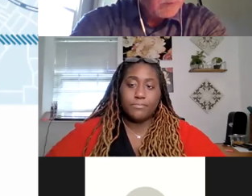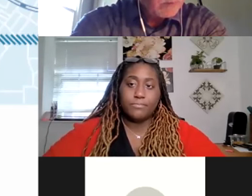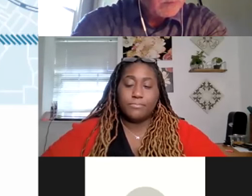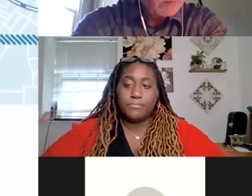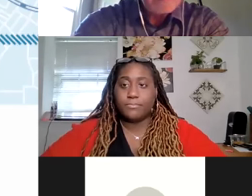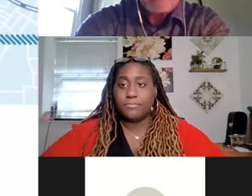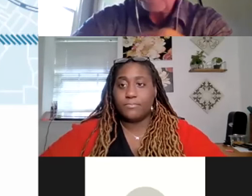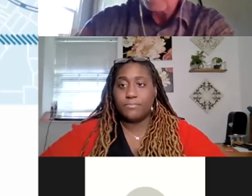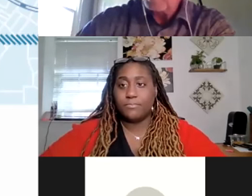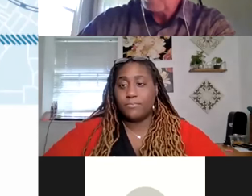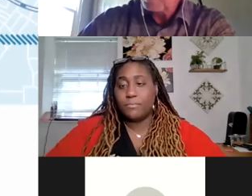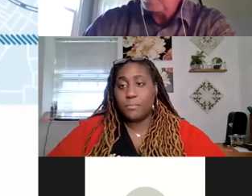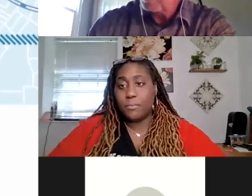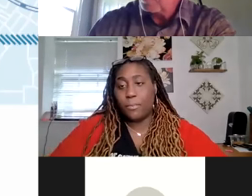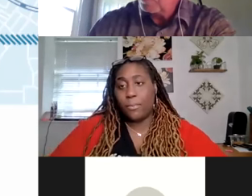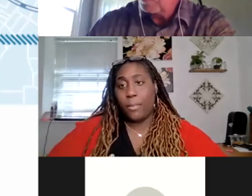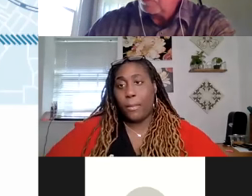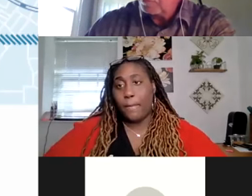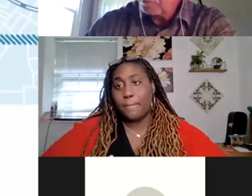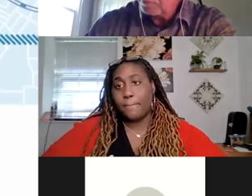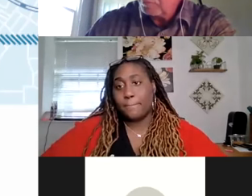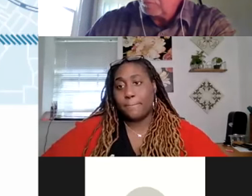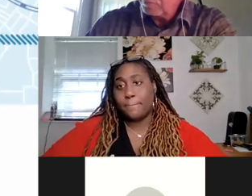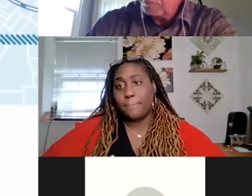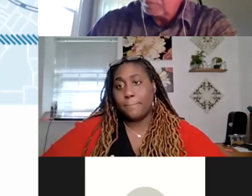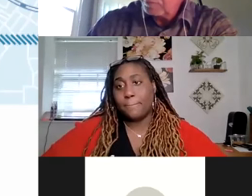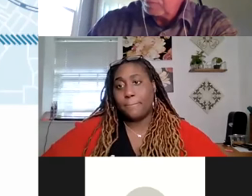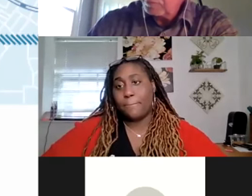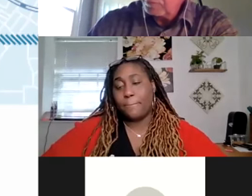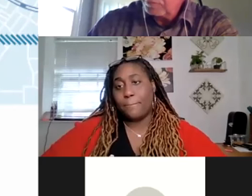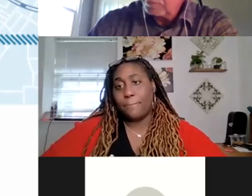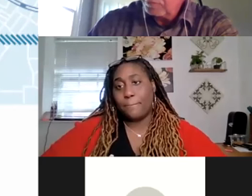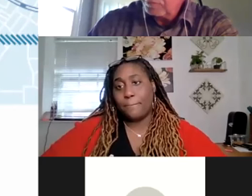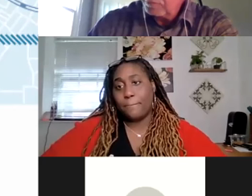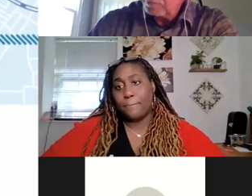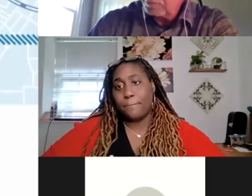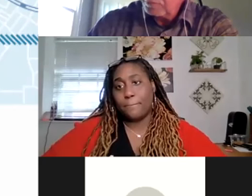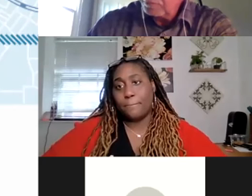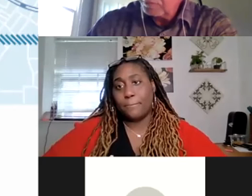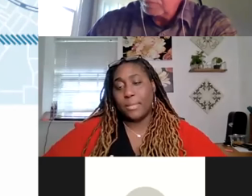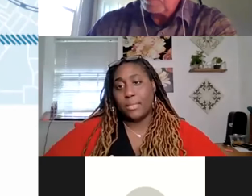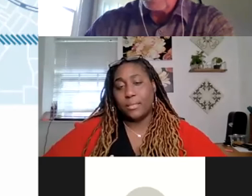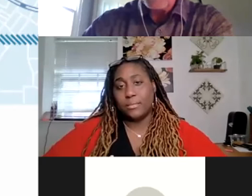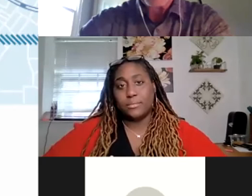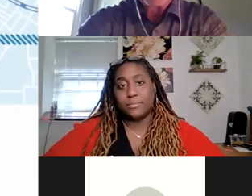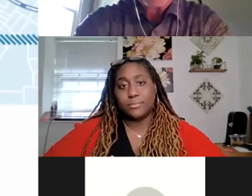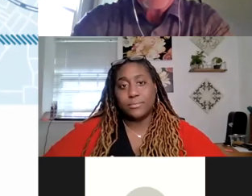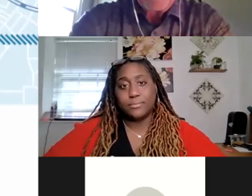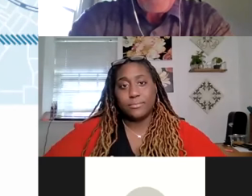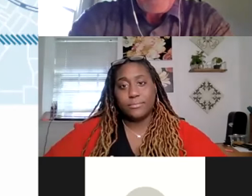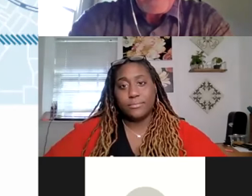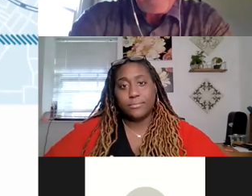see, like, is the program, are the services being provided and, you know, based on equity?